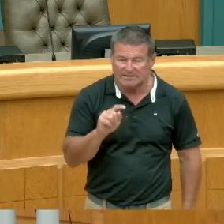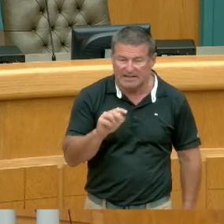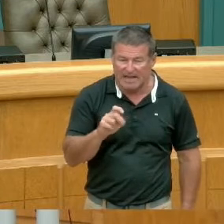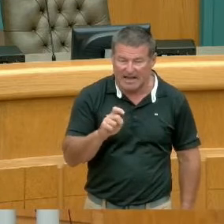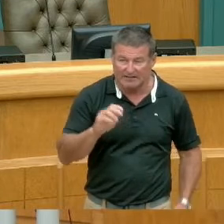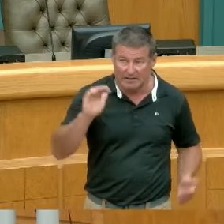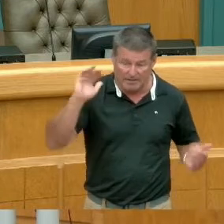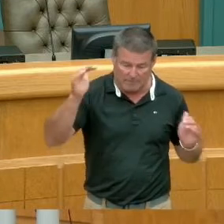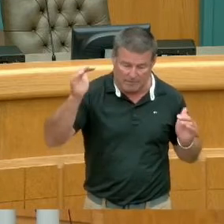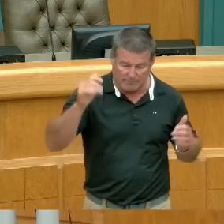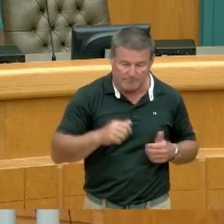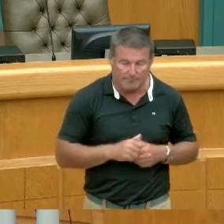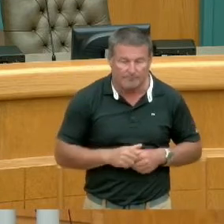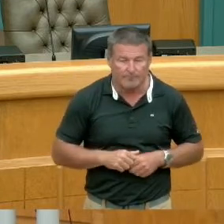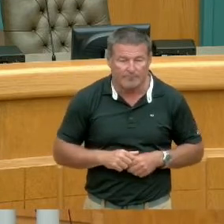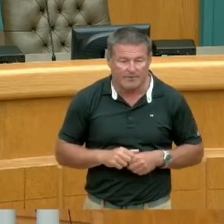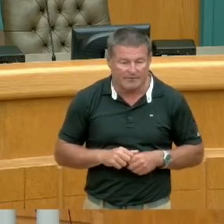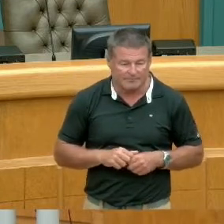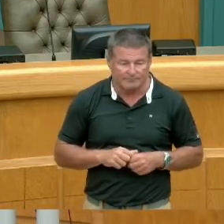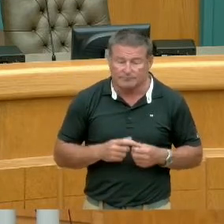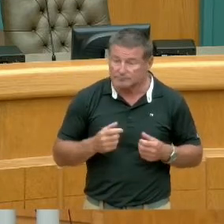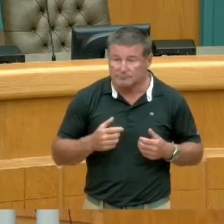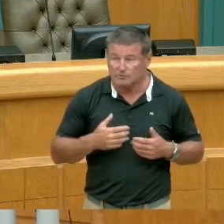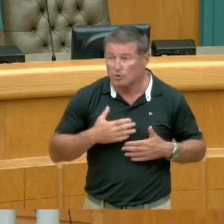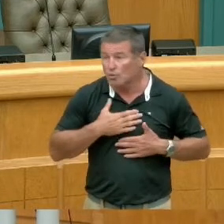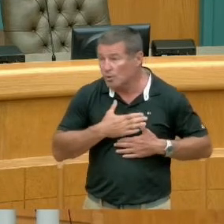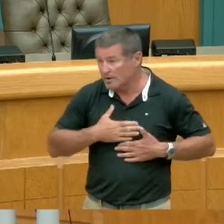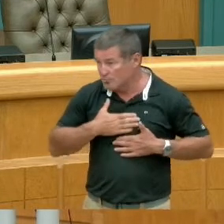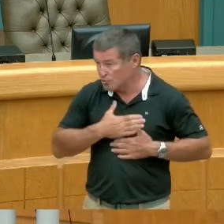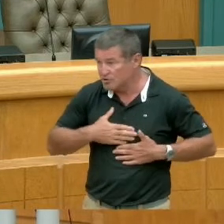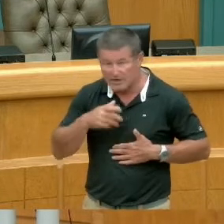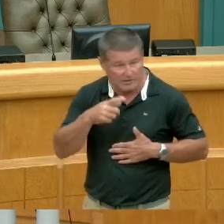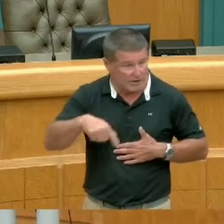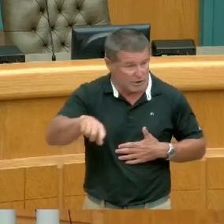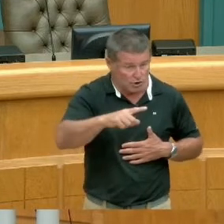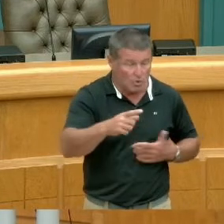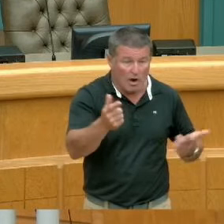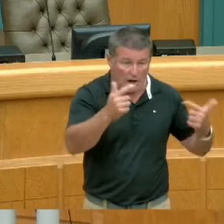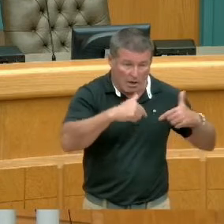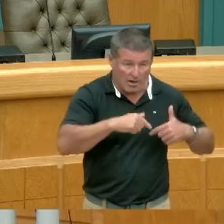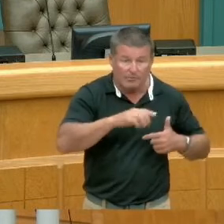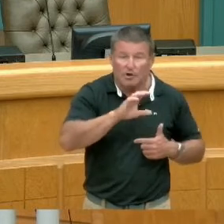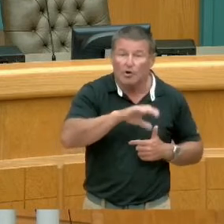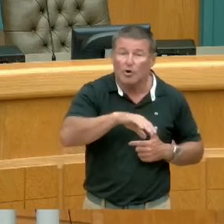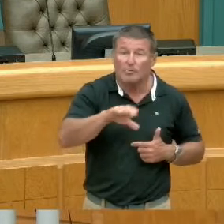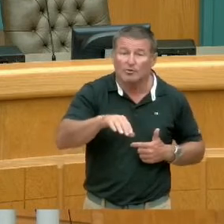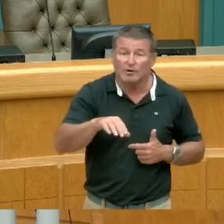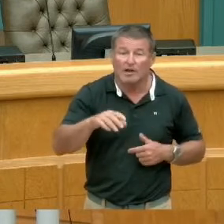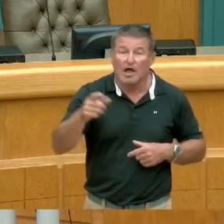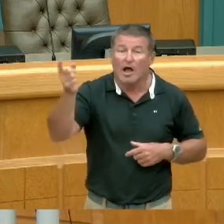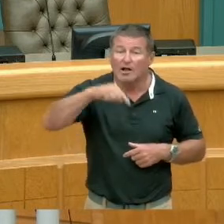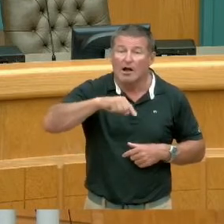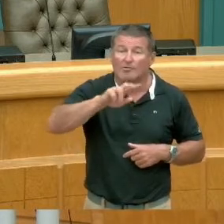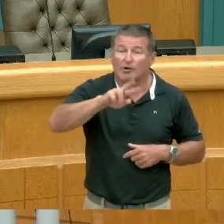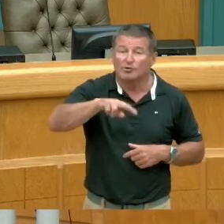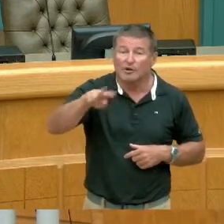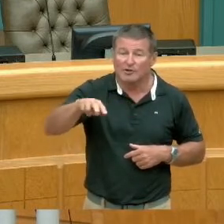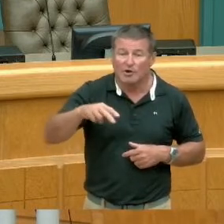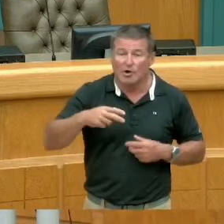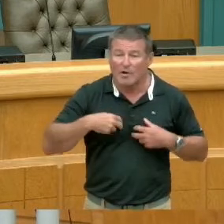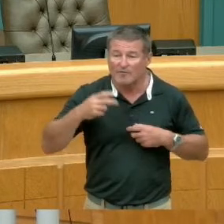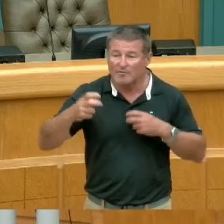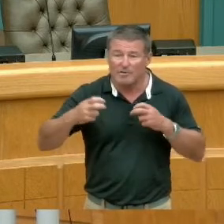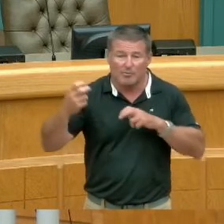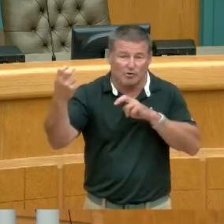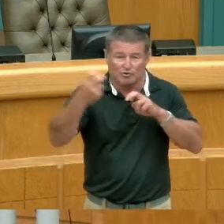be appreciative that you're in Corpus Christi. We've got a lot to offer, and we want people to take advantage of it. And the 22nd is going to be a significant day. People are going to have more and